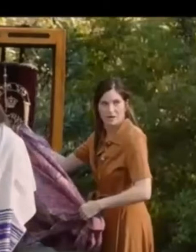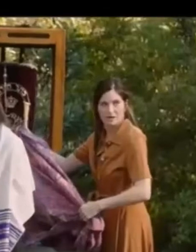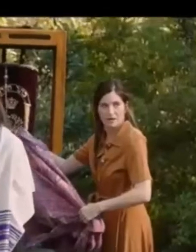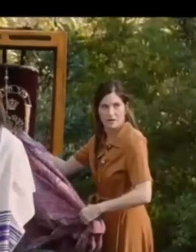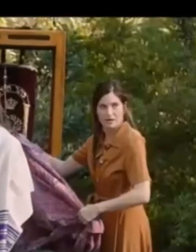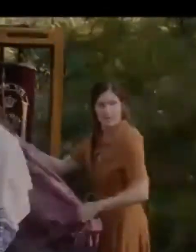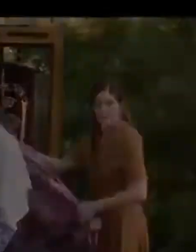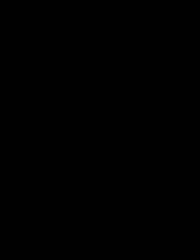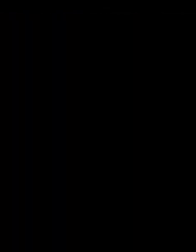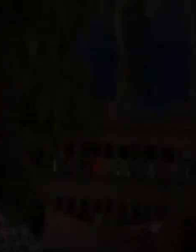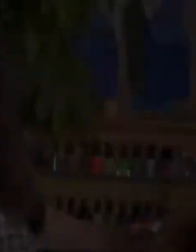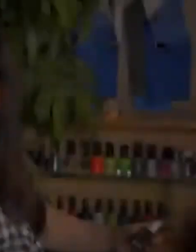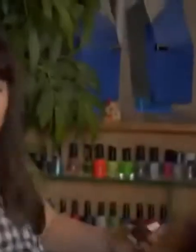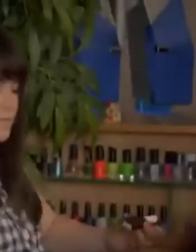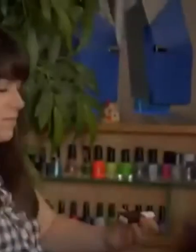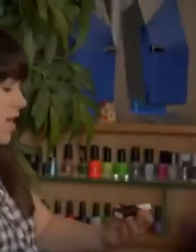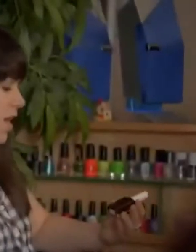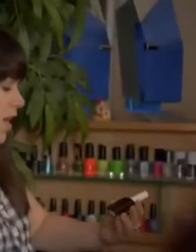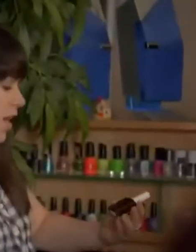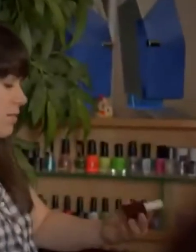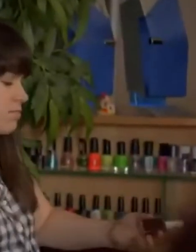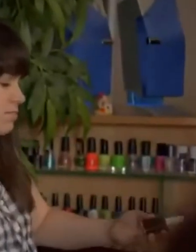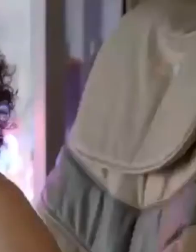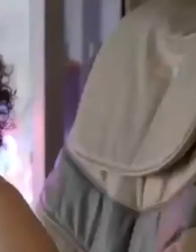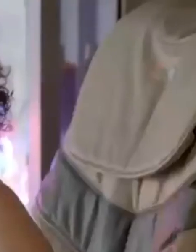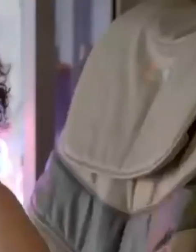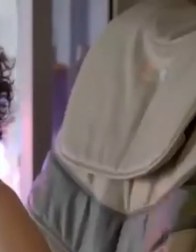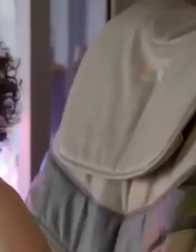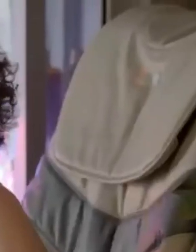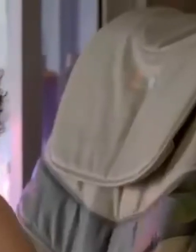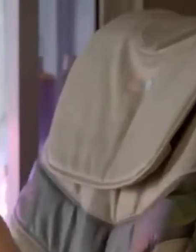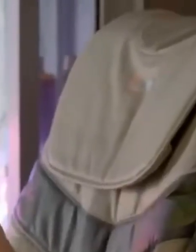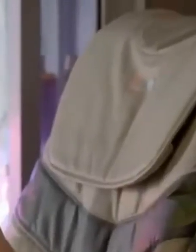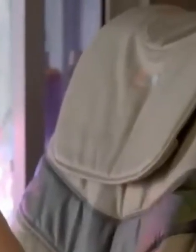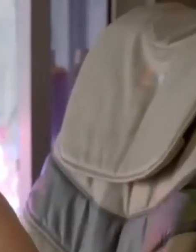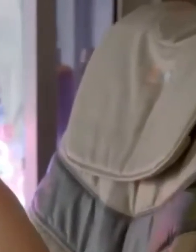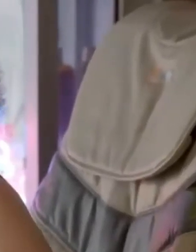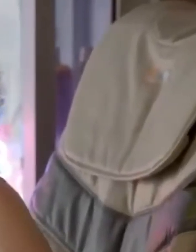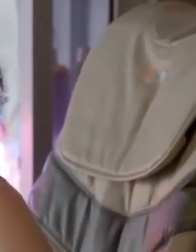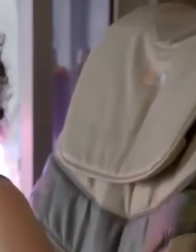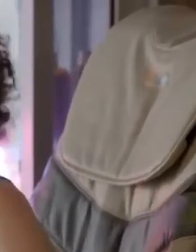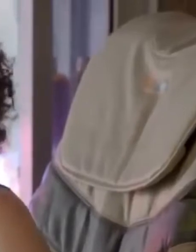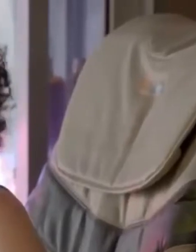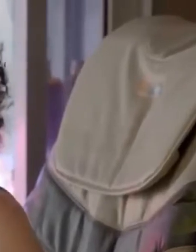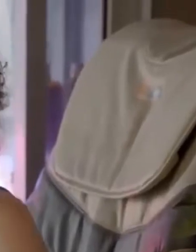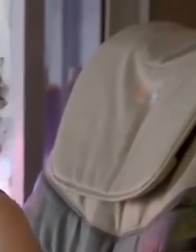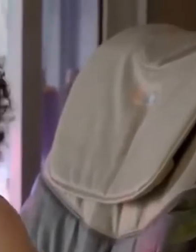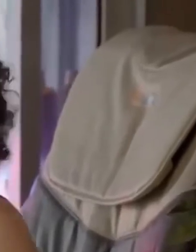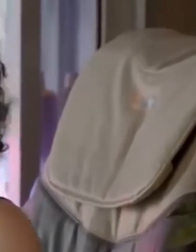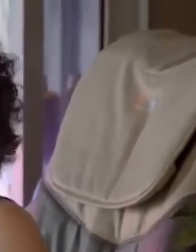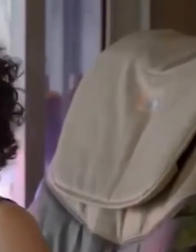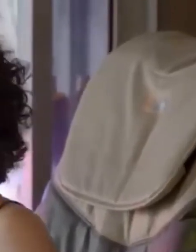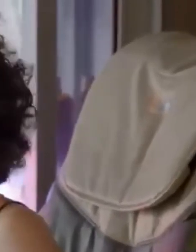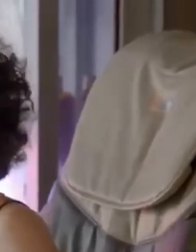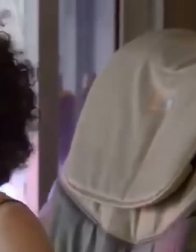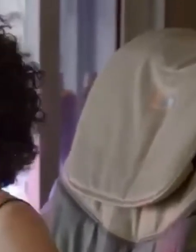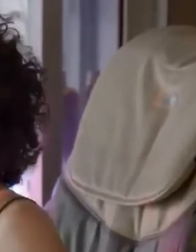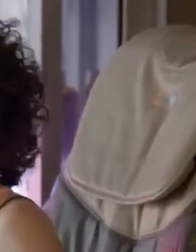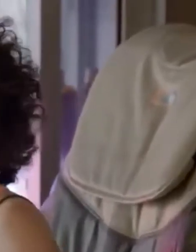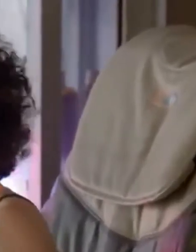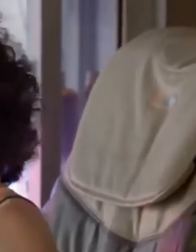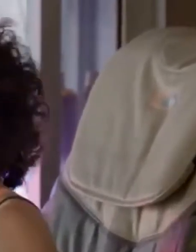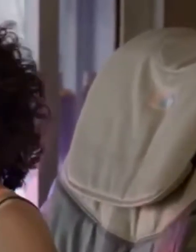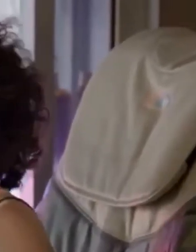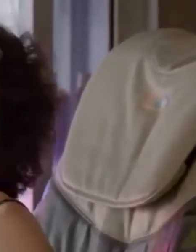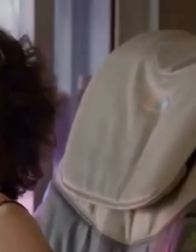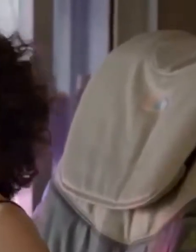same. Oh, my God. Mom, she's a high-class waspy Jew, a Philadelphia queen from down